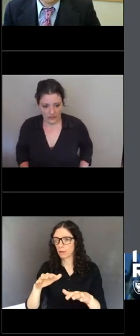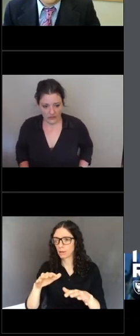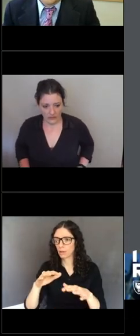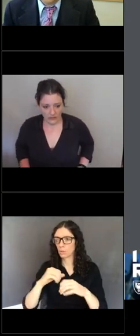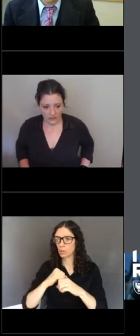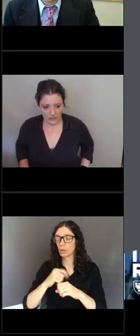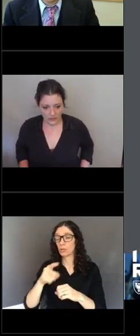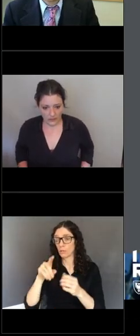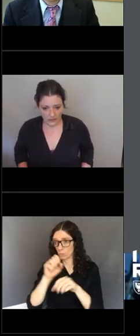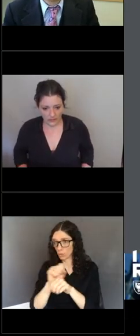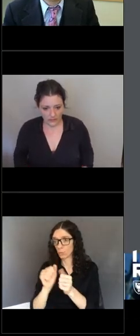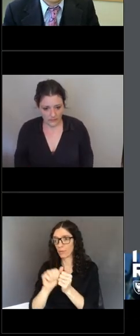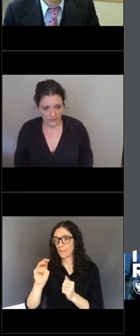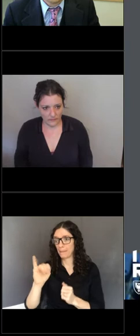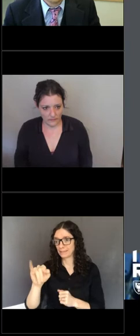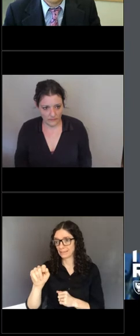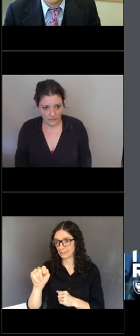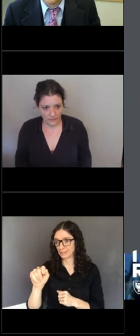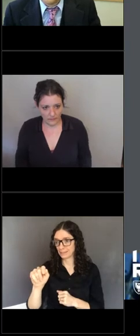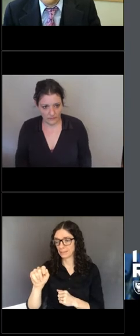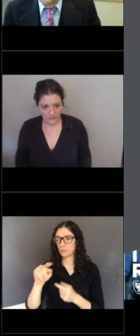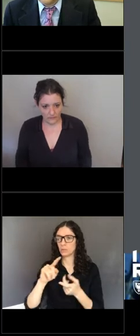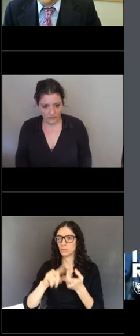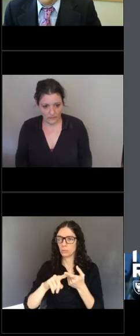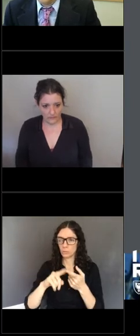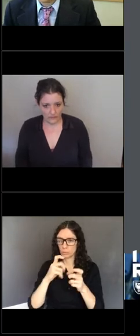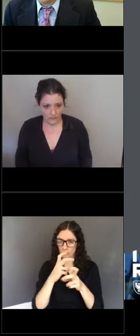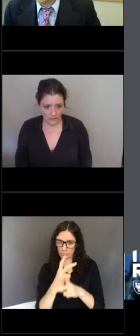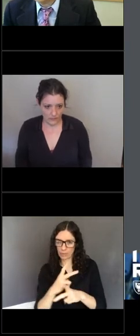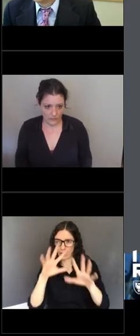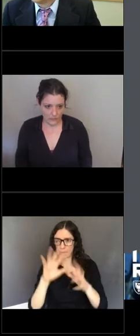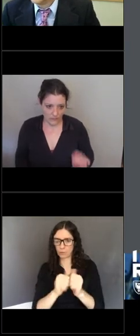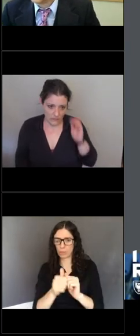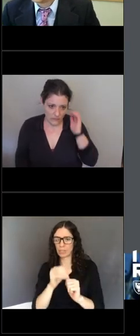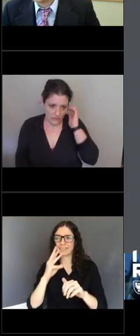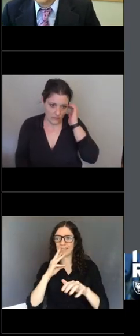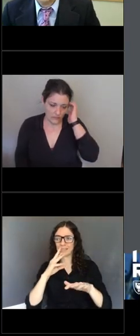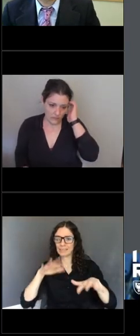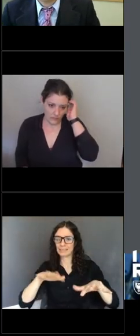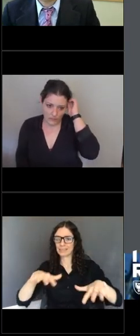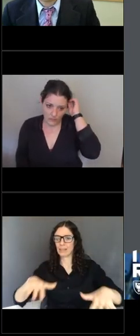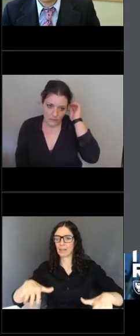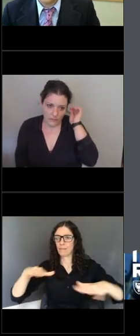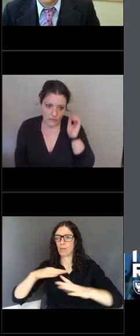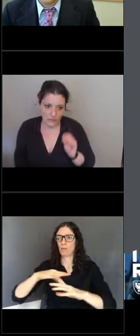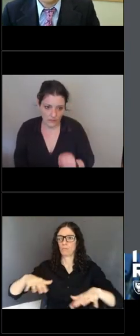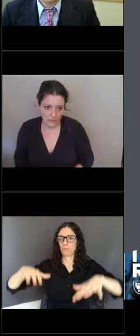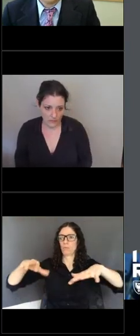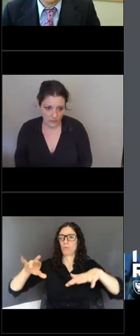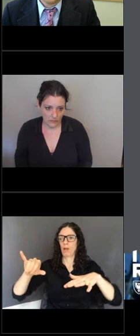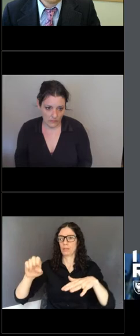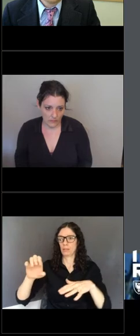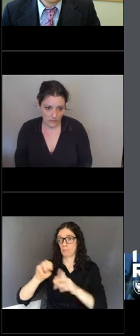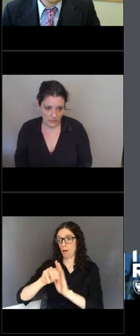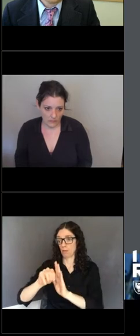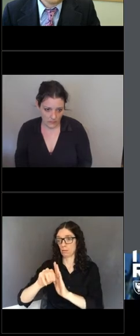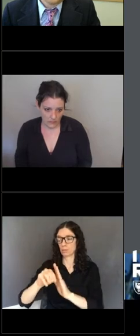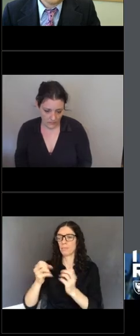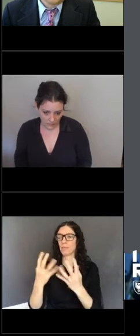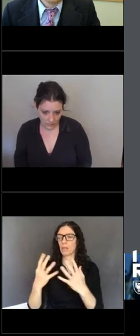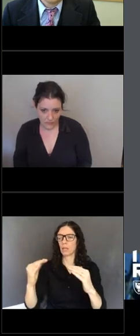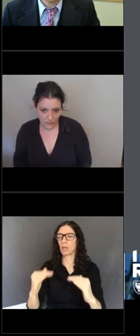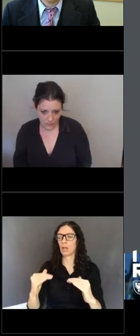develop climate change and sea level rise model. We saw a lot of SLAM models being used